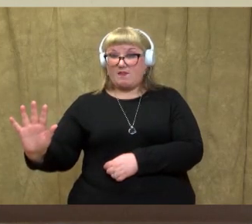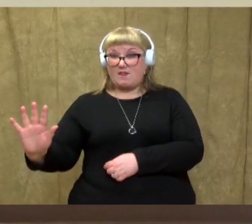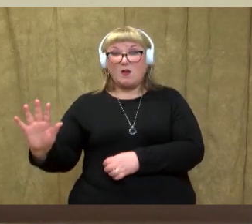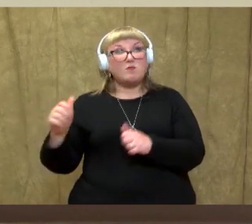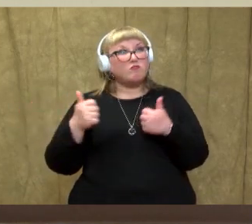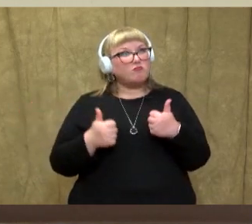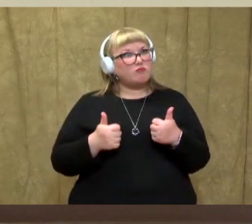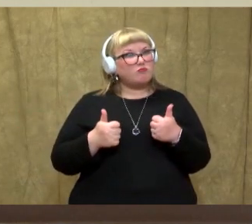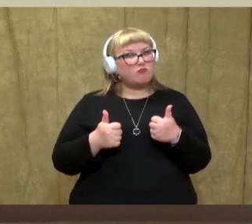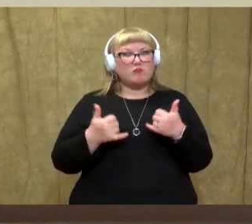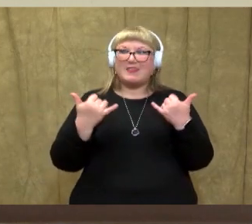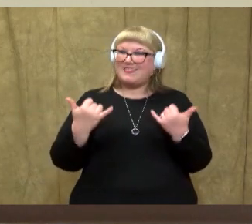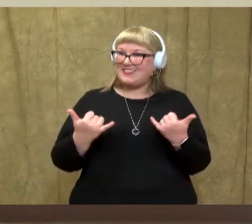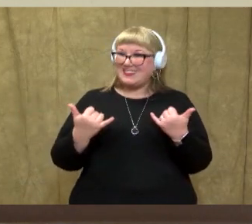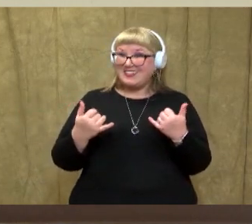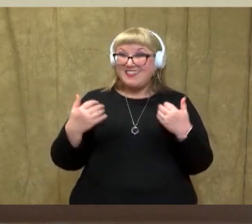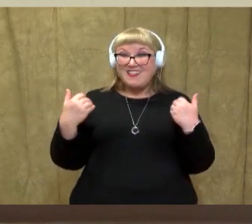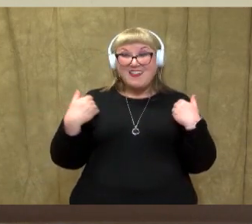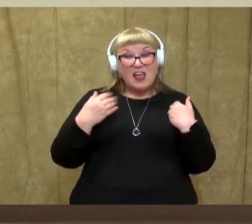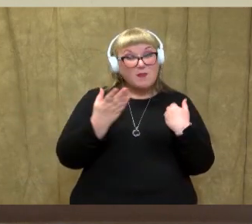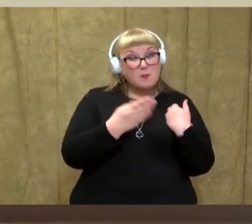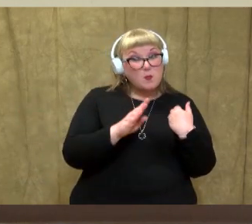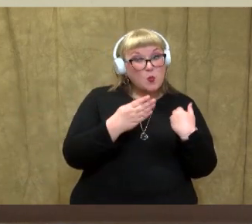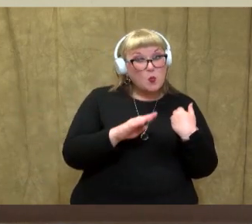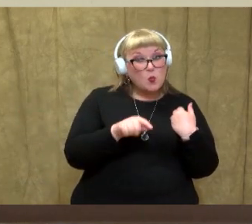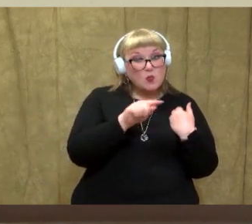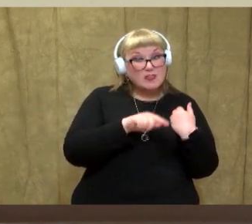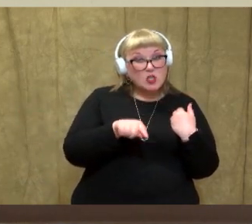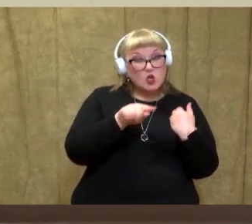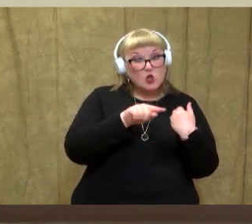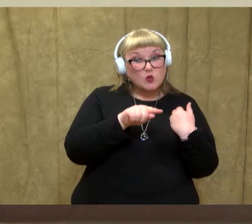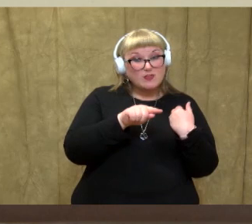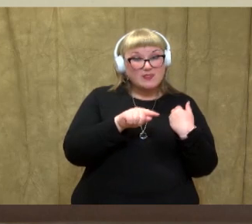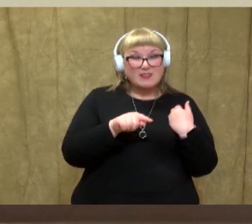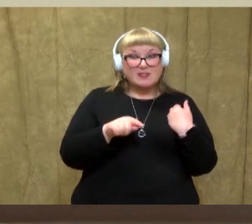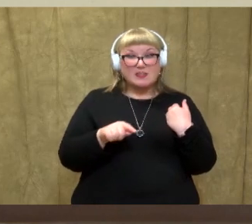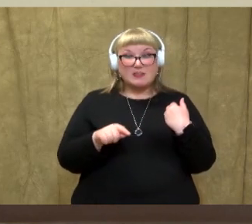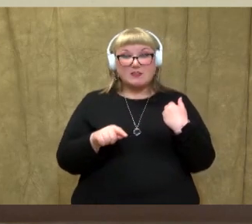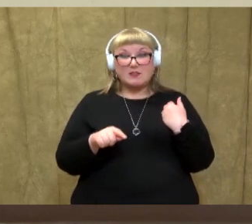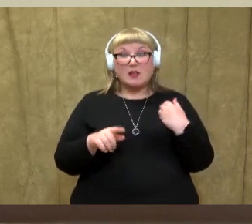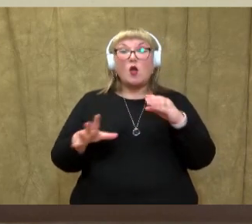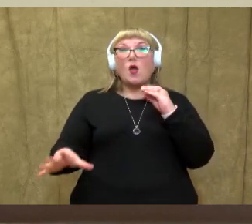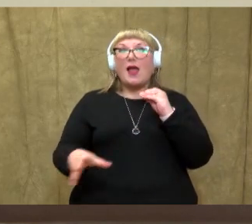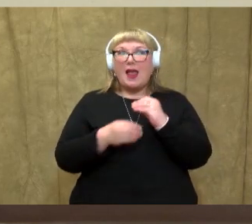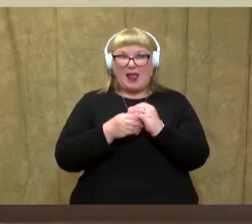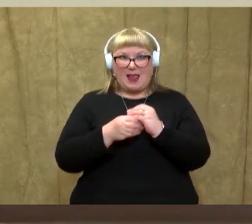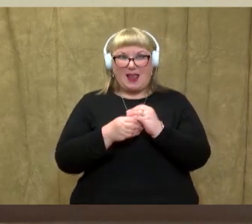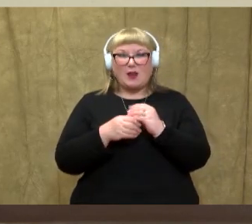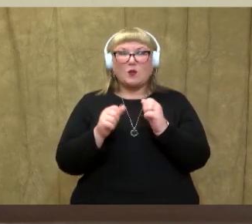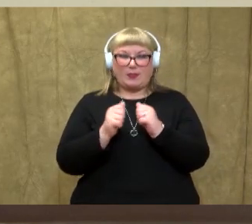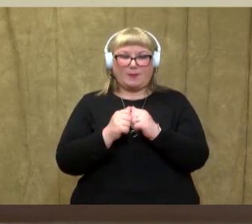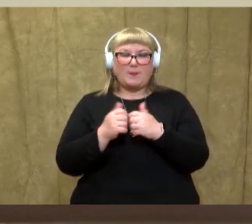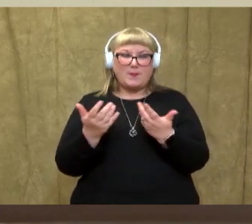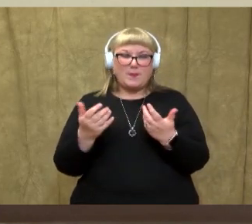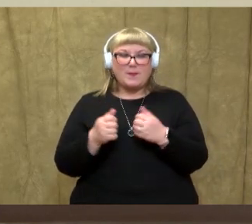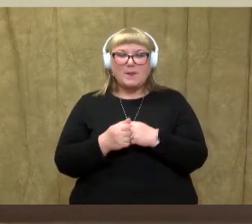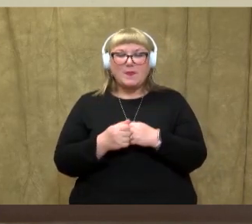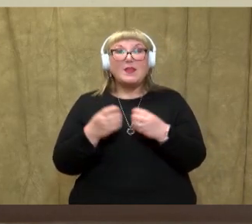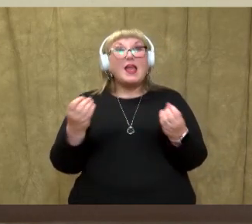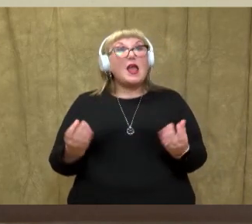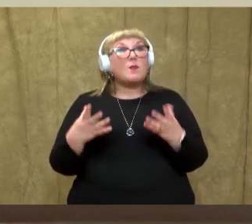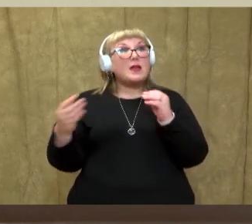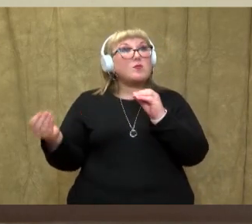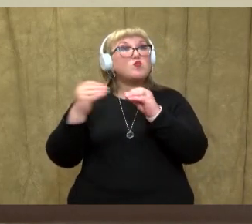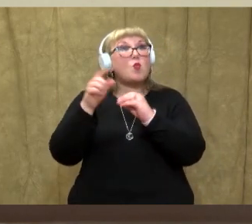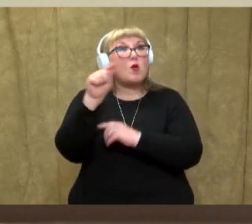5. Now I have some blue dots. These are the dots that I'm going to add on. How many more